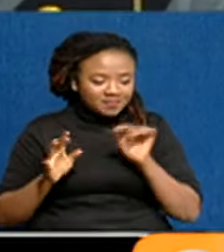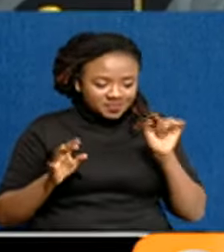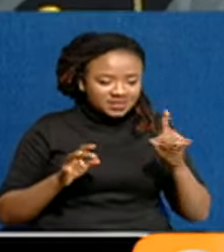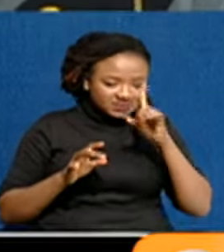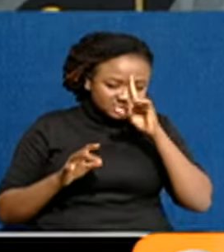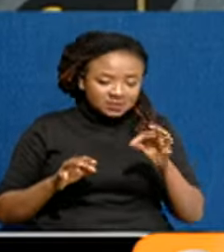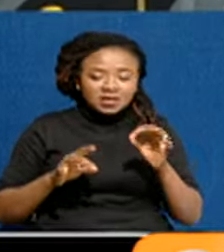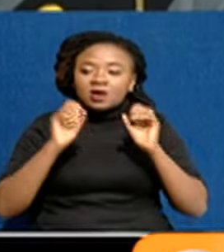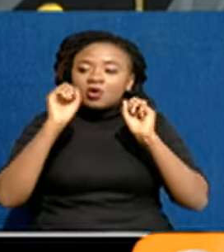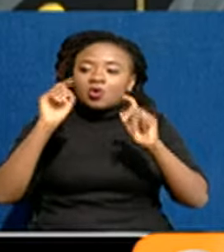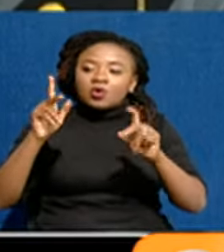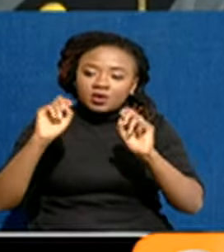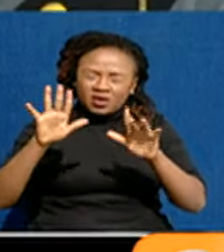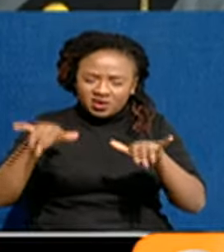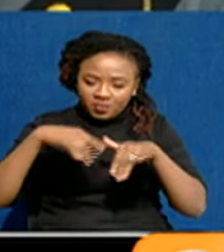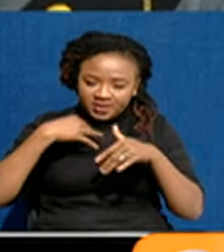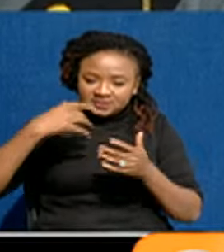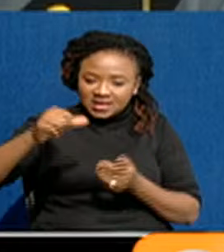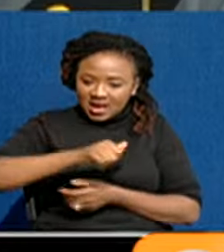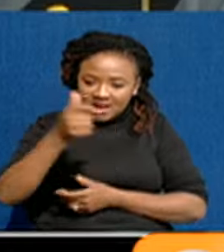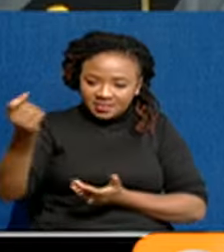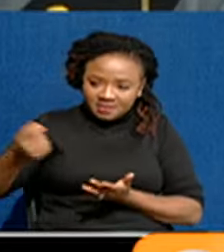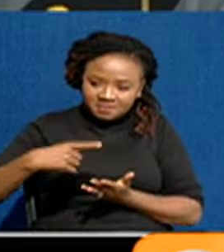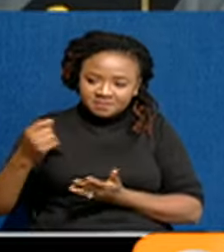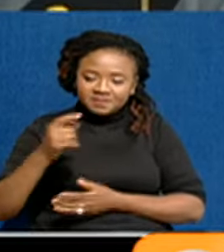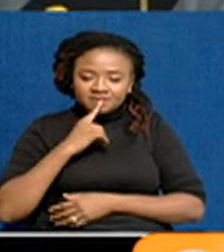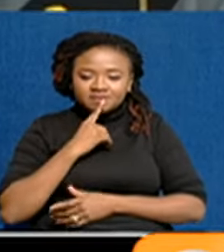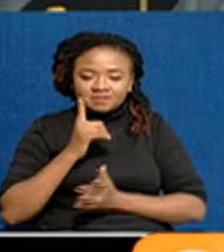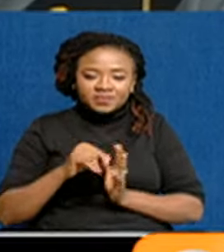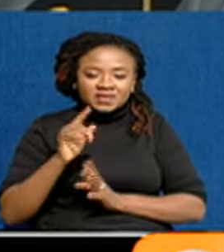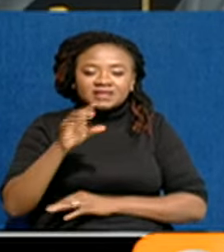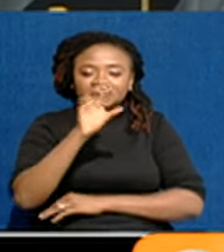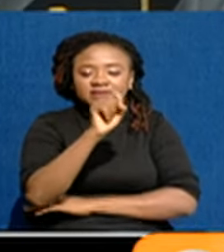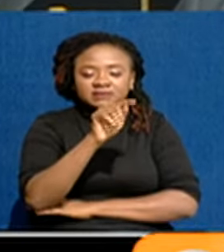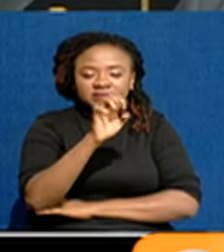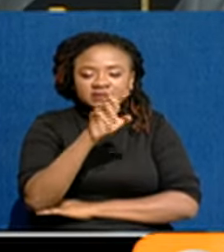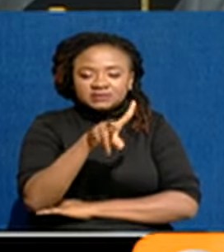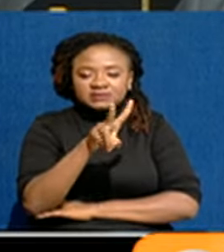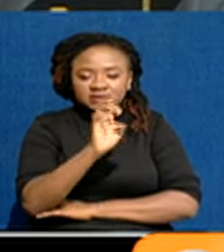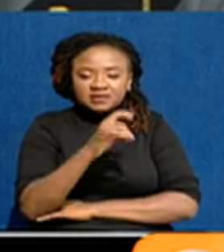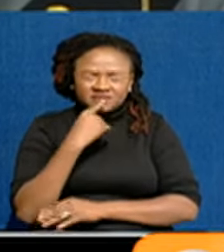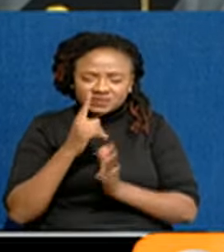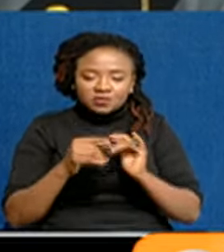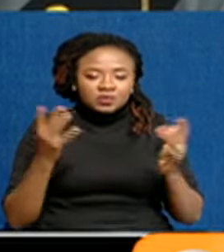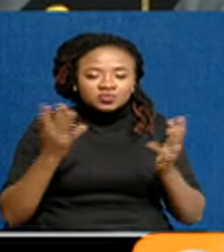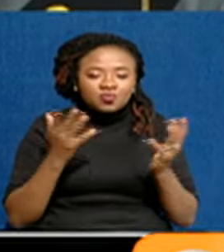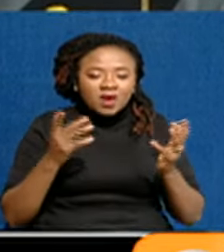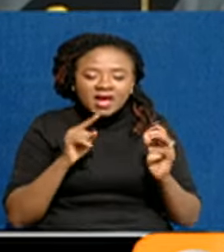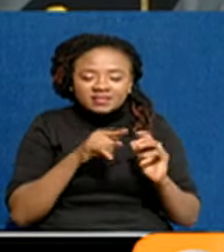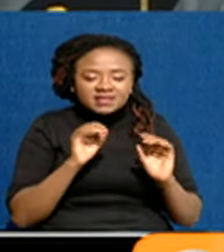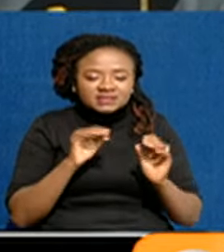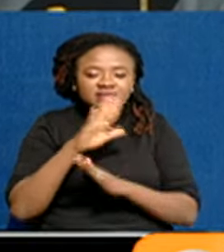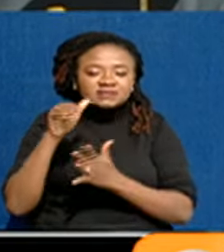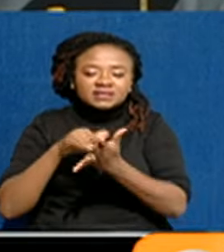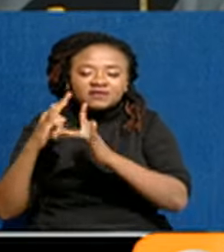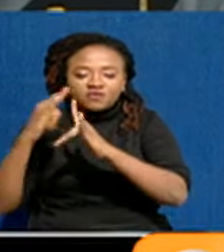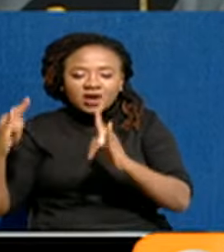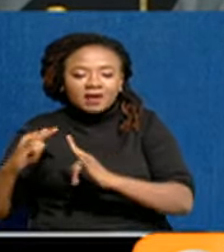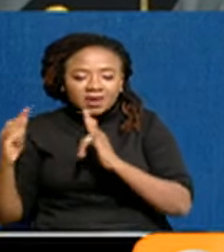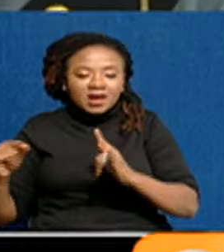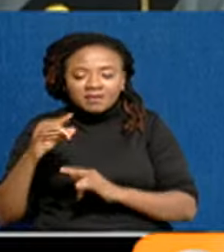another question here. I'm trying to squeeze in as many questions from the people as possible. Steve Juma says, where are these safe places that the government is directing affected families